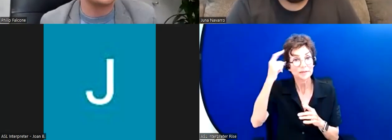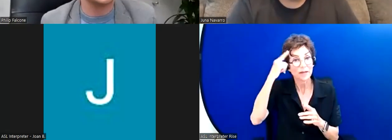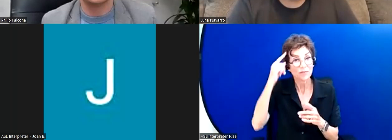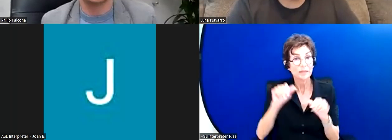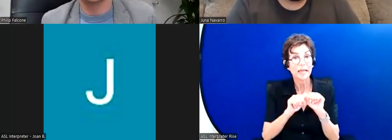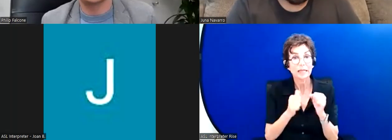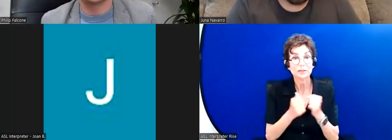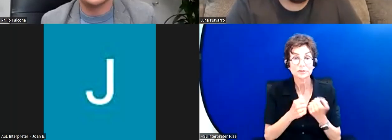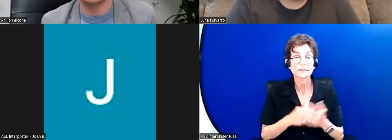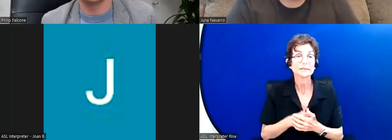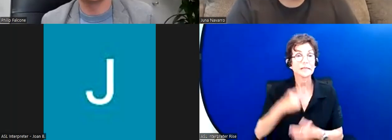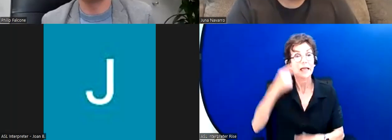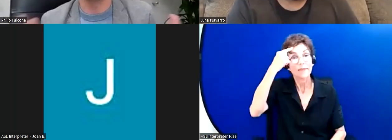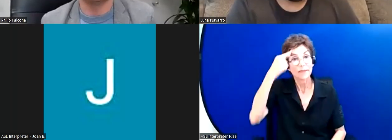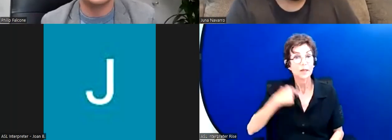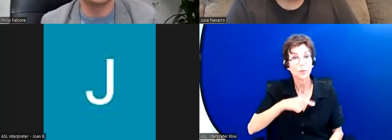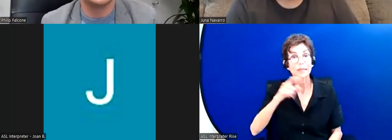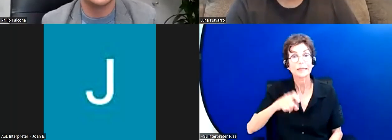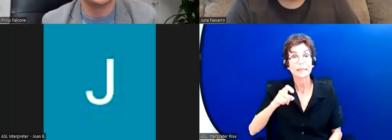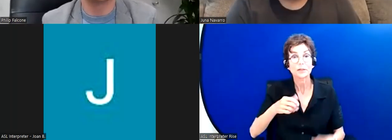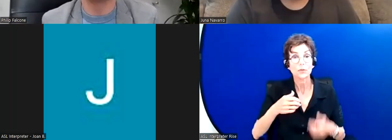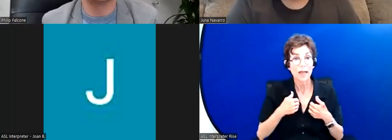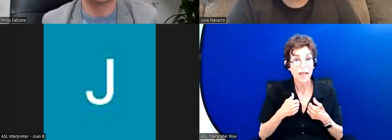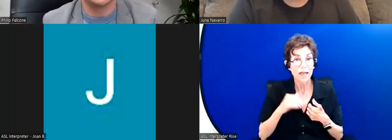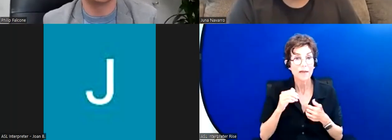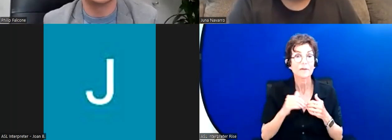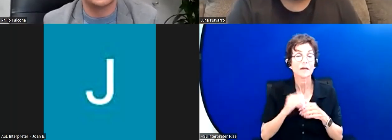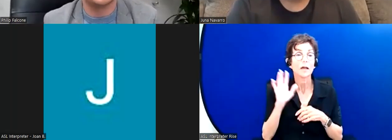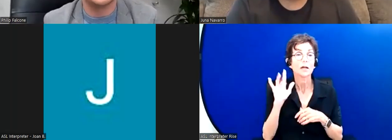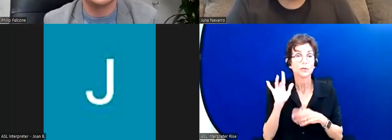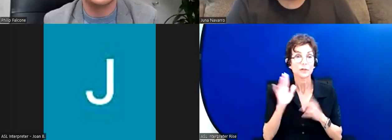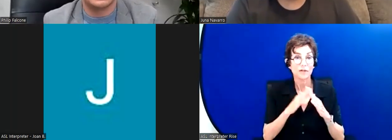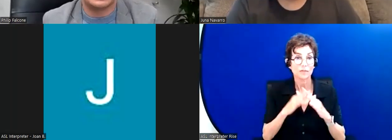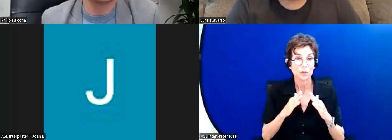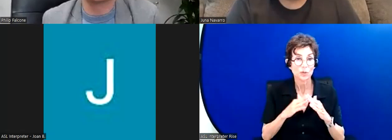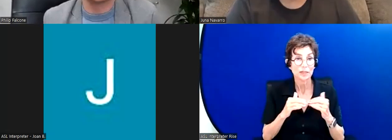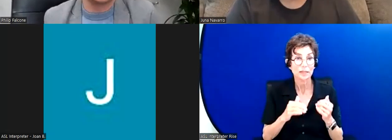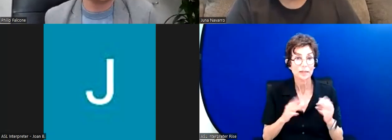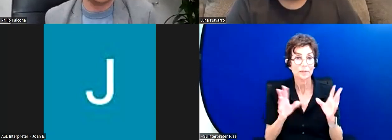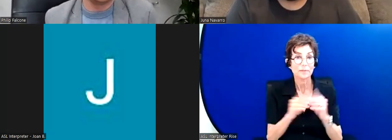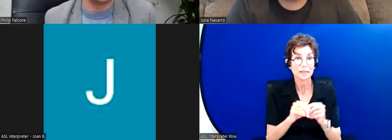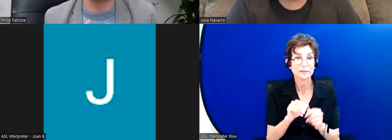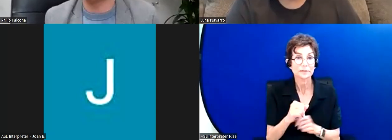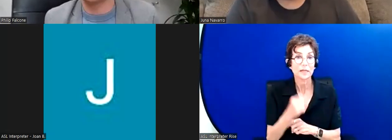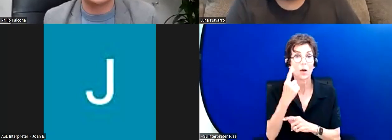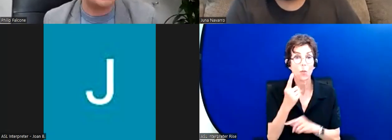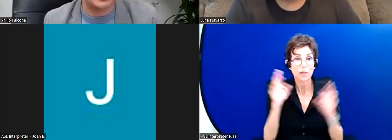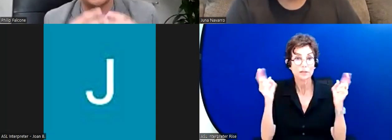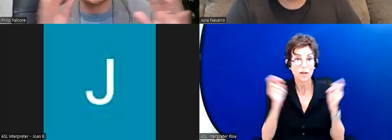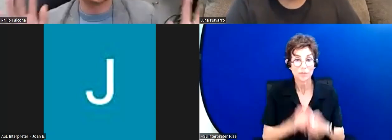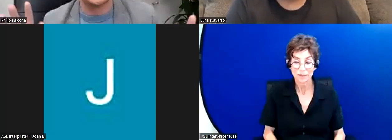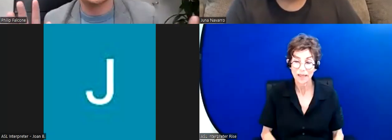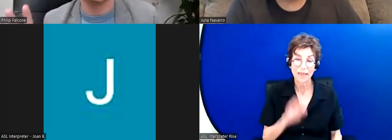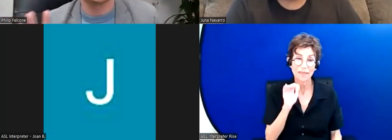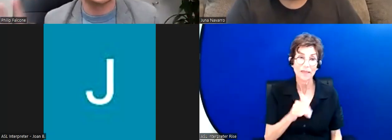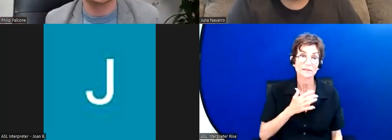whatever it may be, thinks that we need to have 25 community meetings on one topic. I don't subscribe to that, and that's my personal opinion.